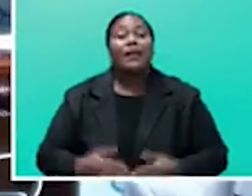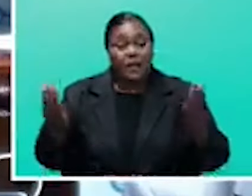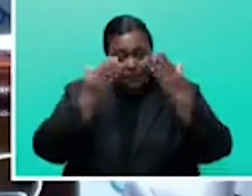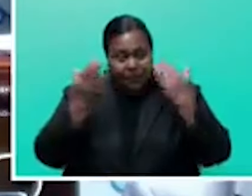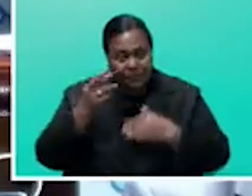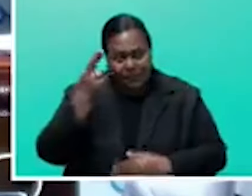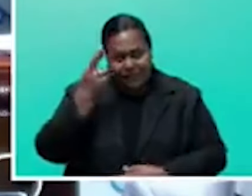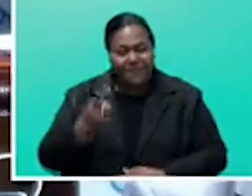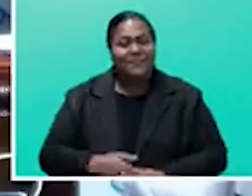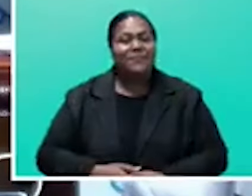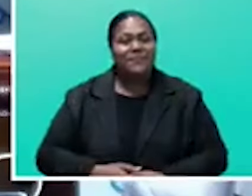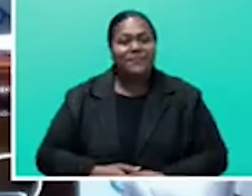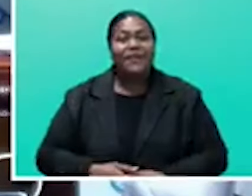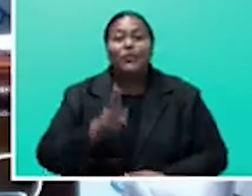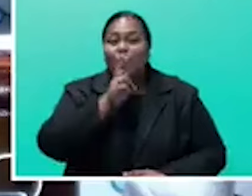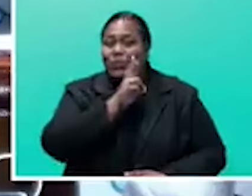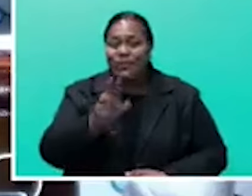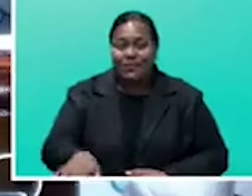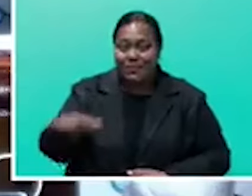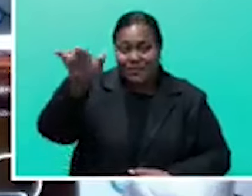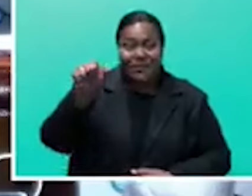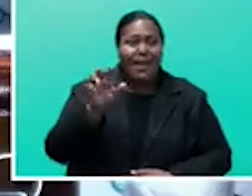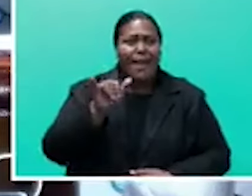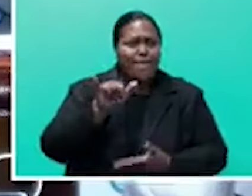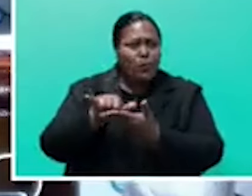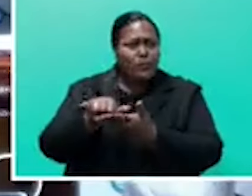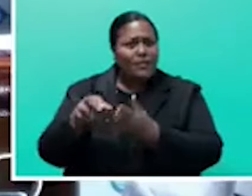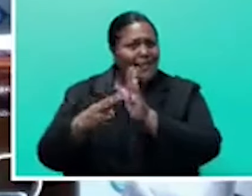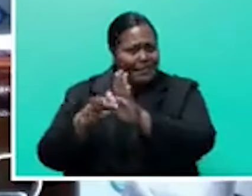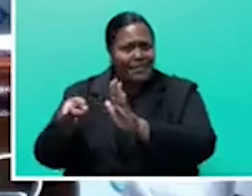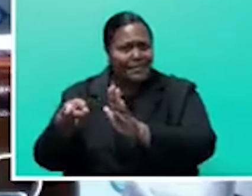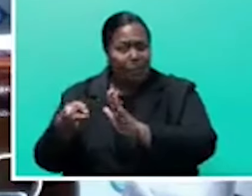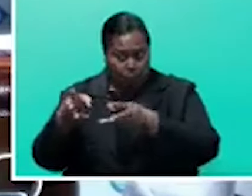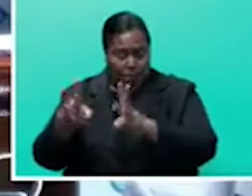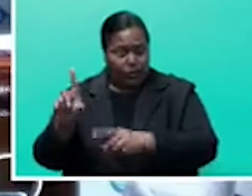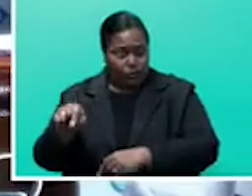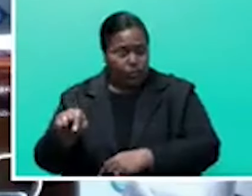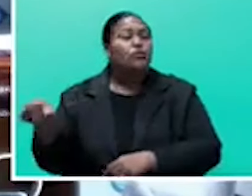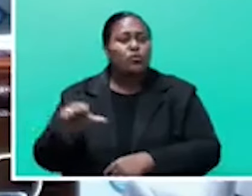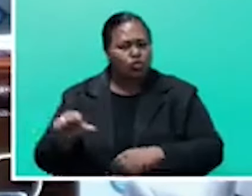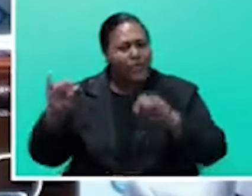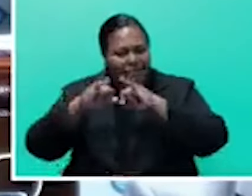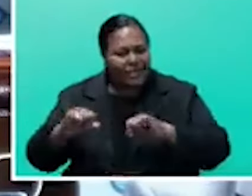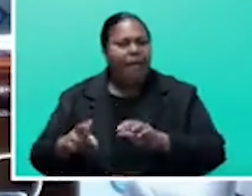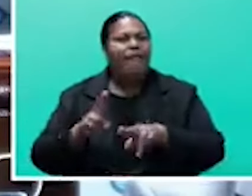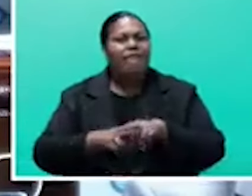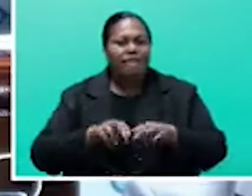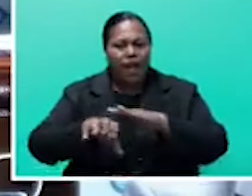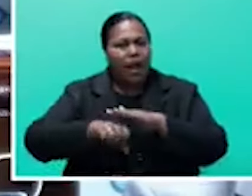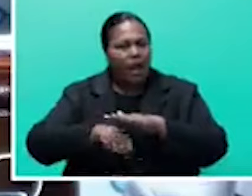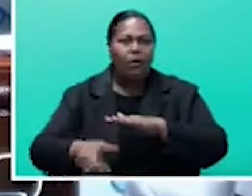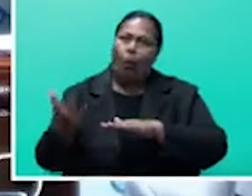In fact, Mr. Speaker, say, those bougainvillea, the way it was put in place, should have been investigated by FICAC long ago.